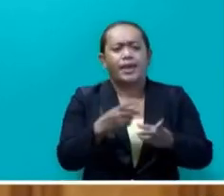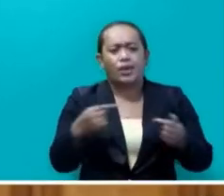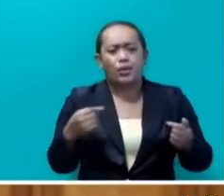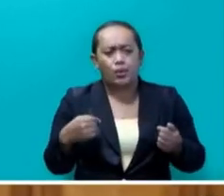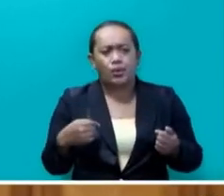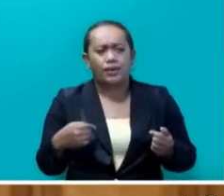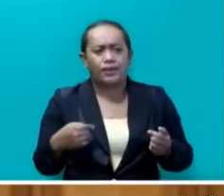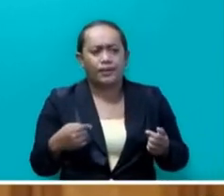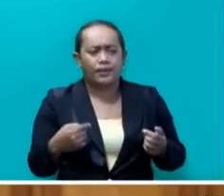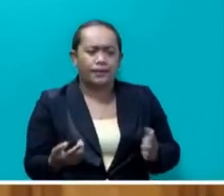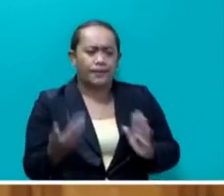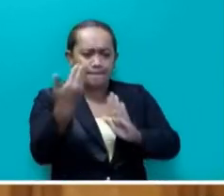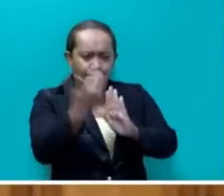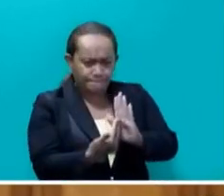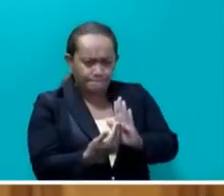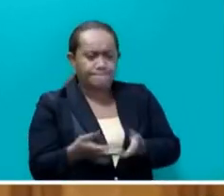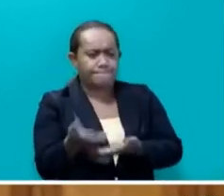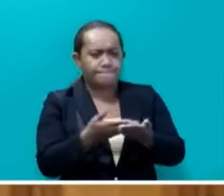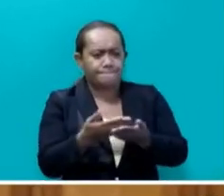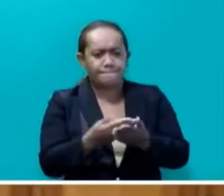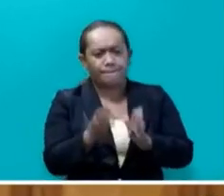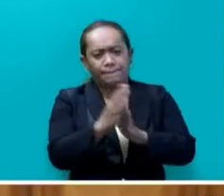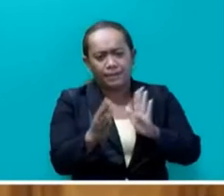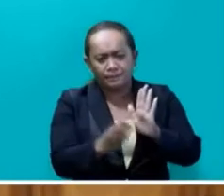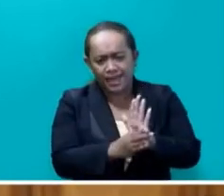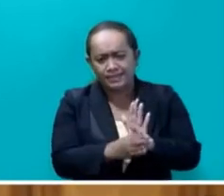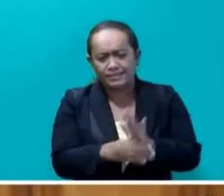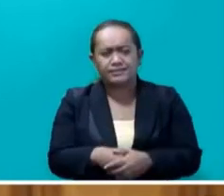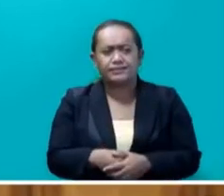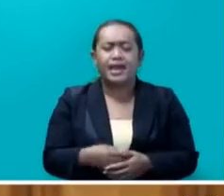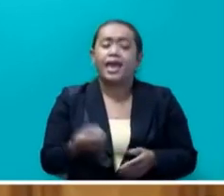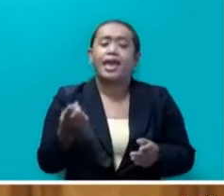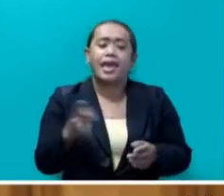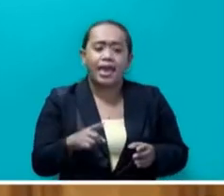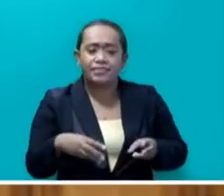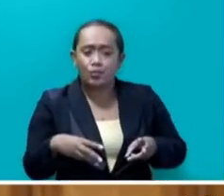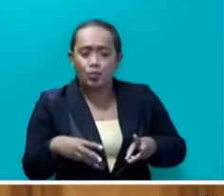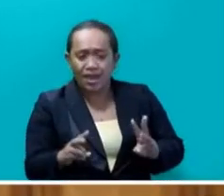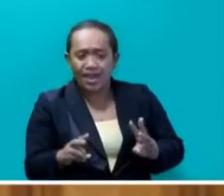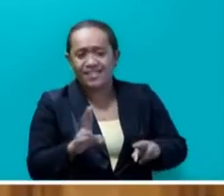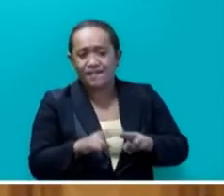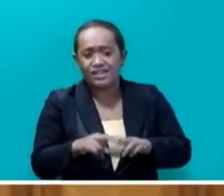delve into these bills, and the way that the